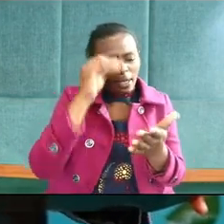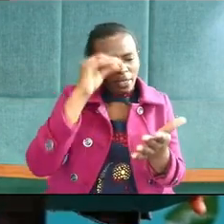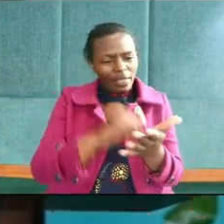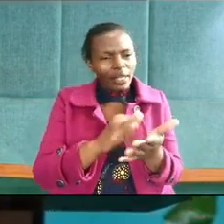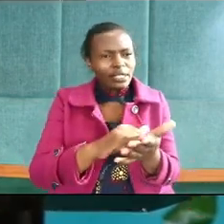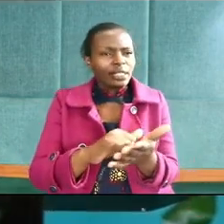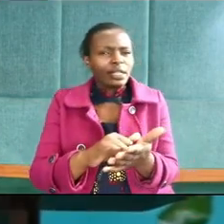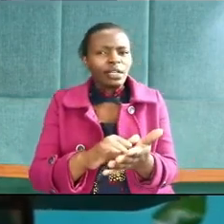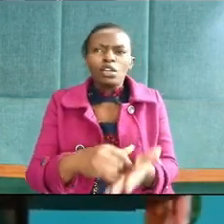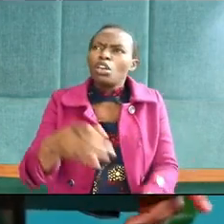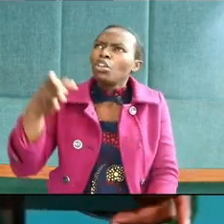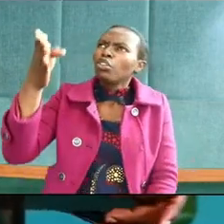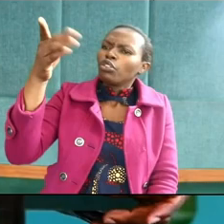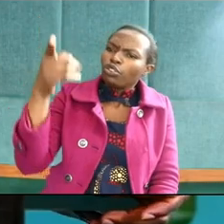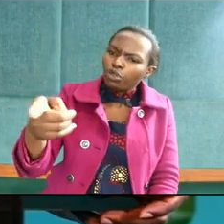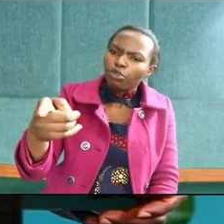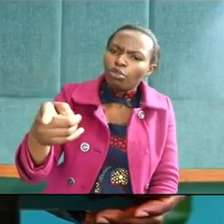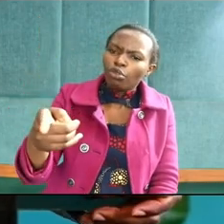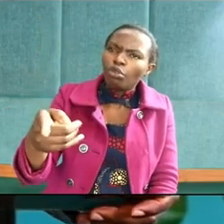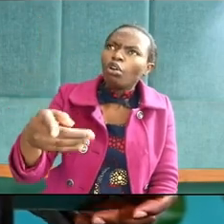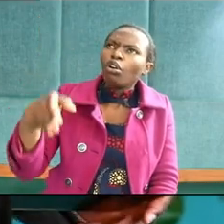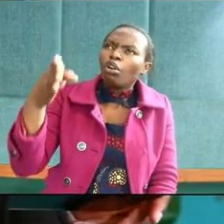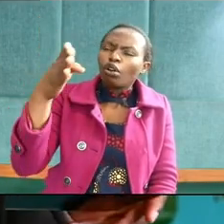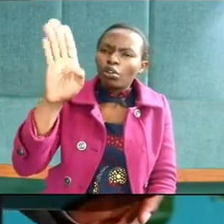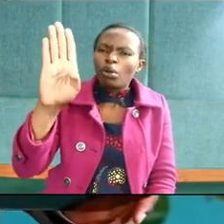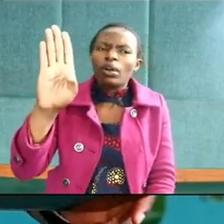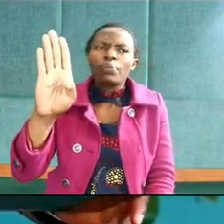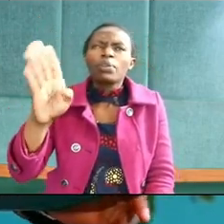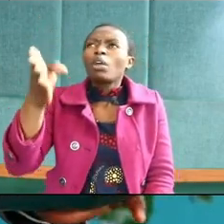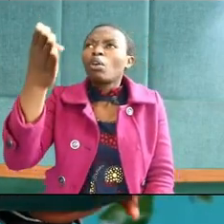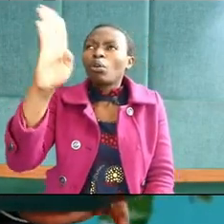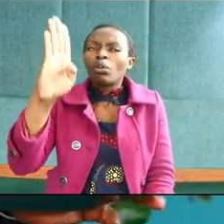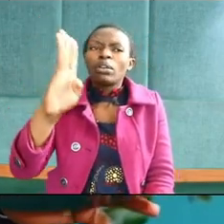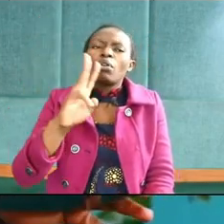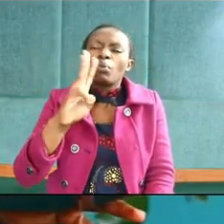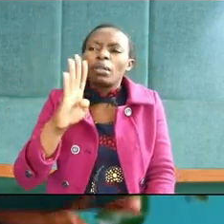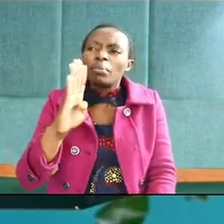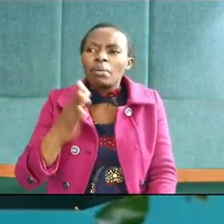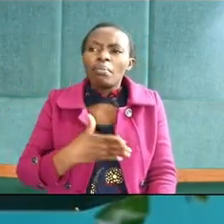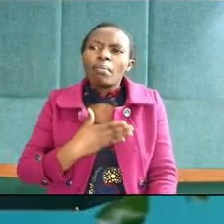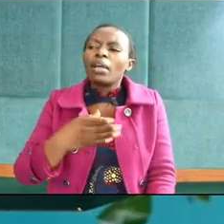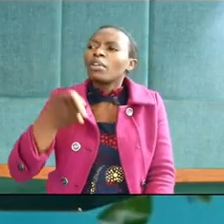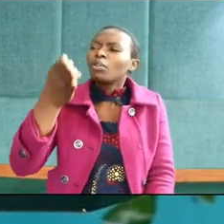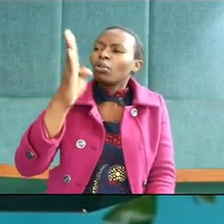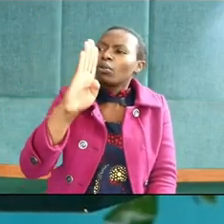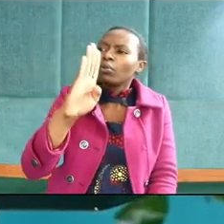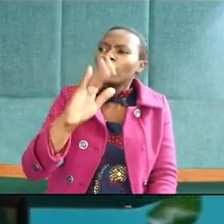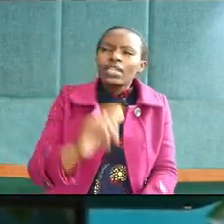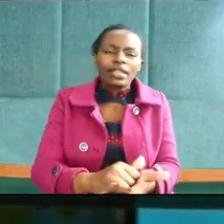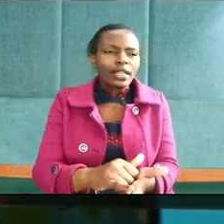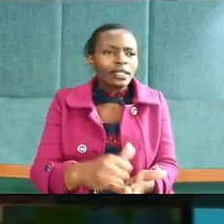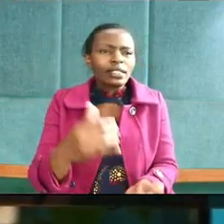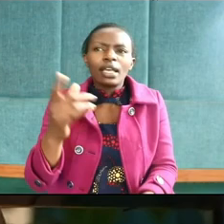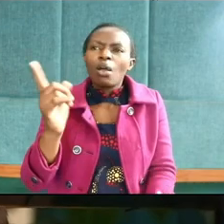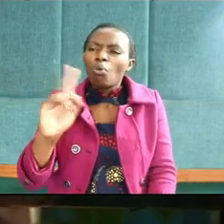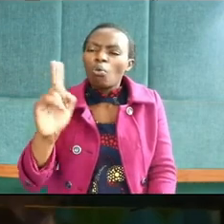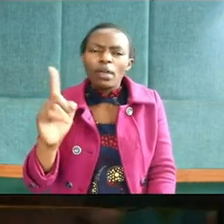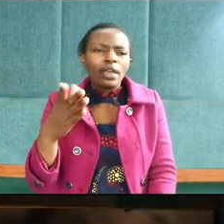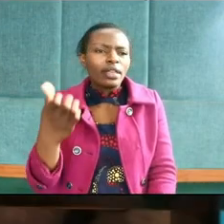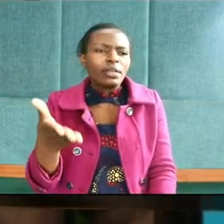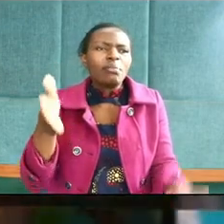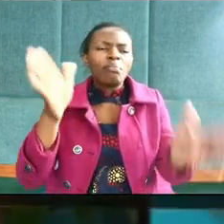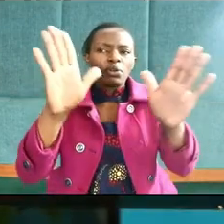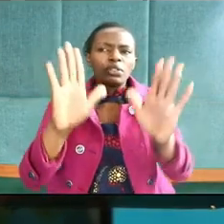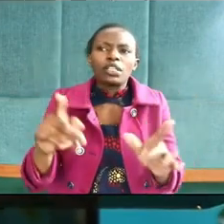says, your God will be my God. That was more important to this